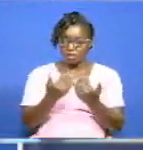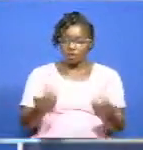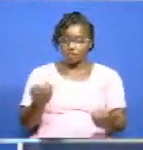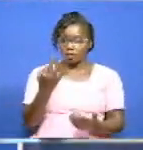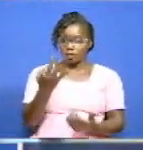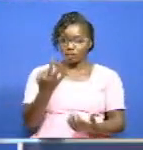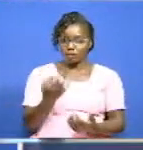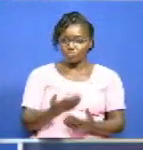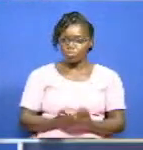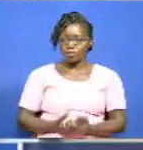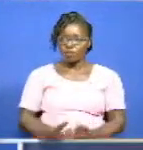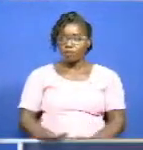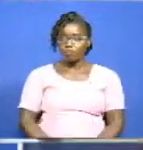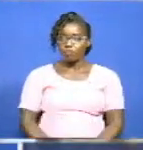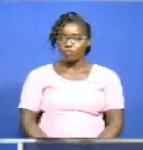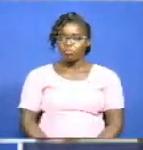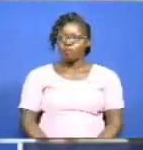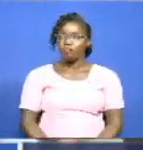children.